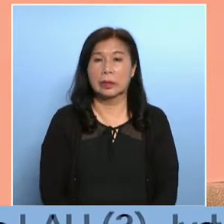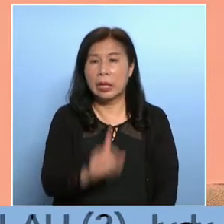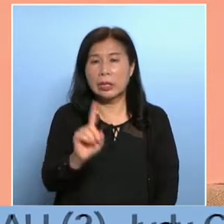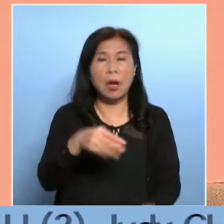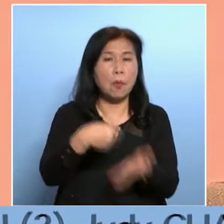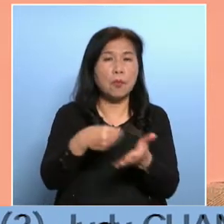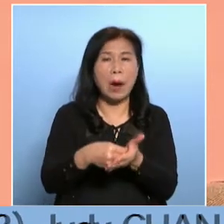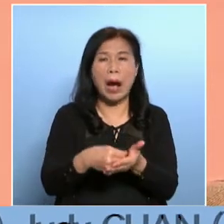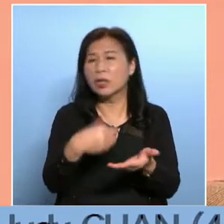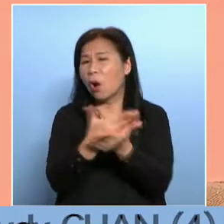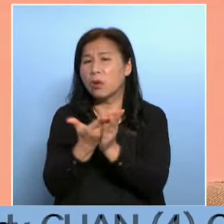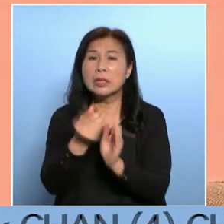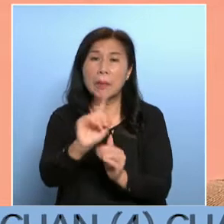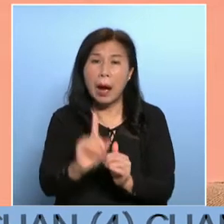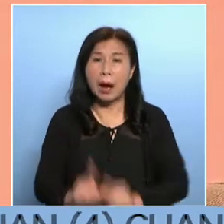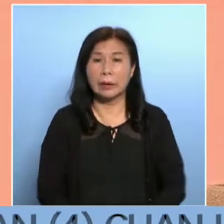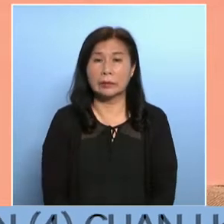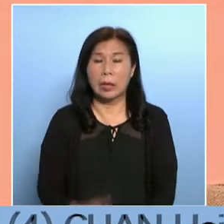to me, why do you need to